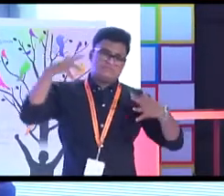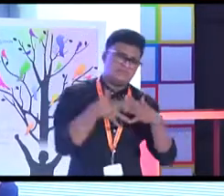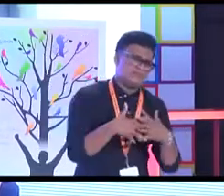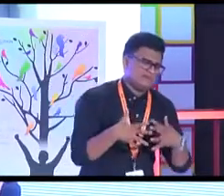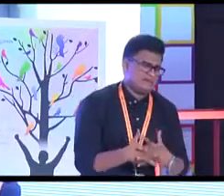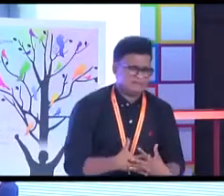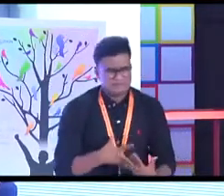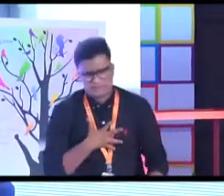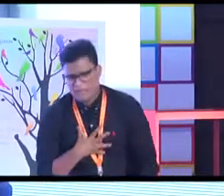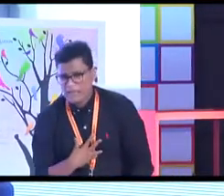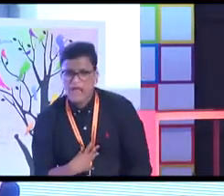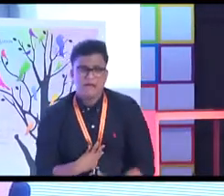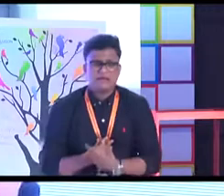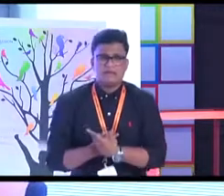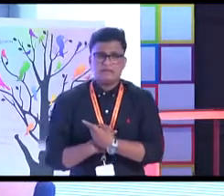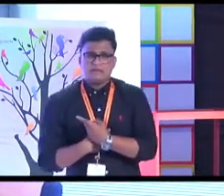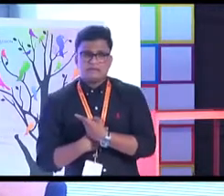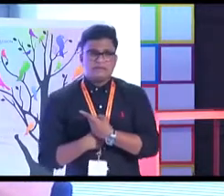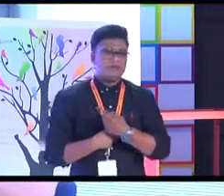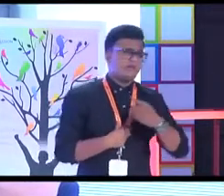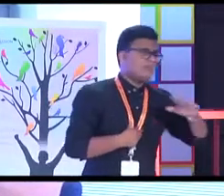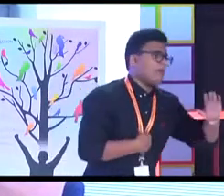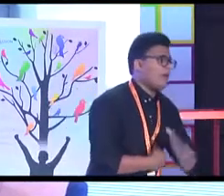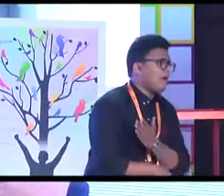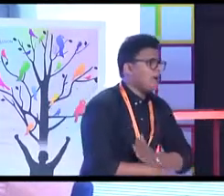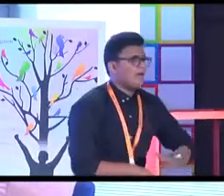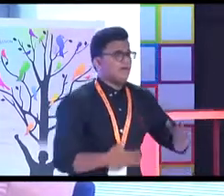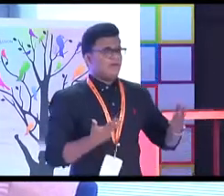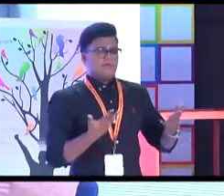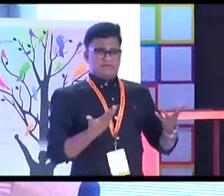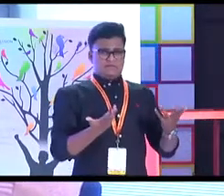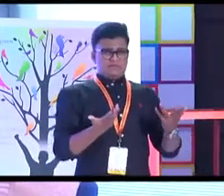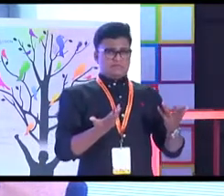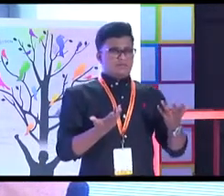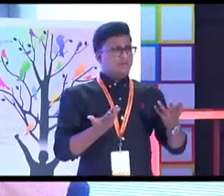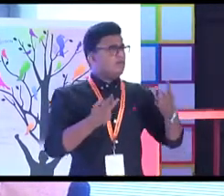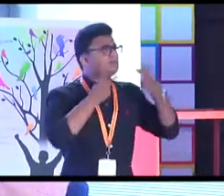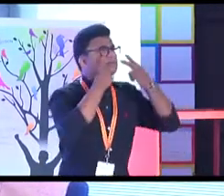to discontinue my study, I had to discontinue my music. Everywhere there was darkness.